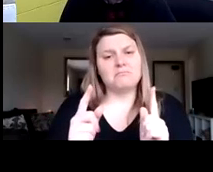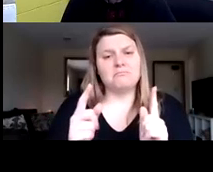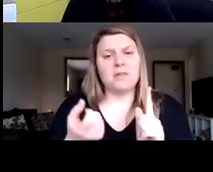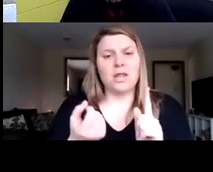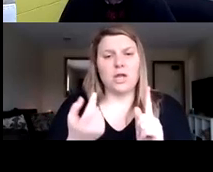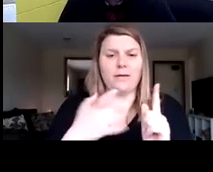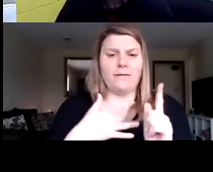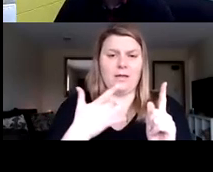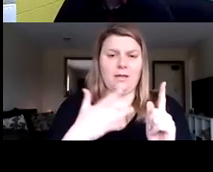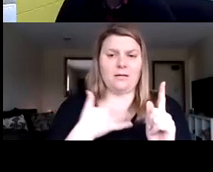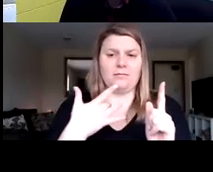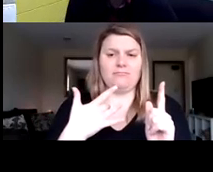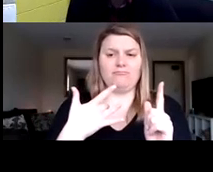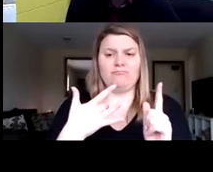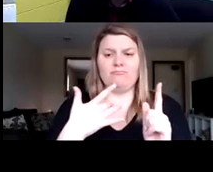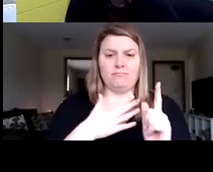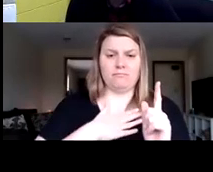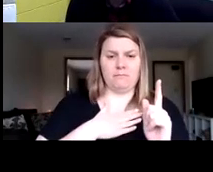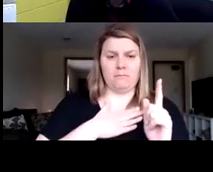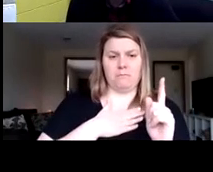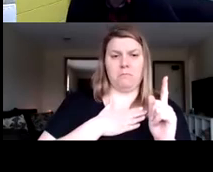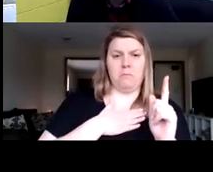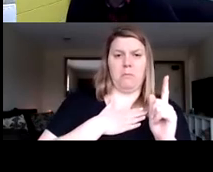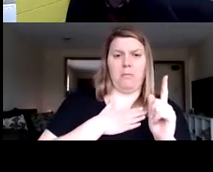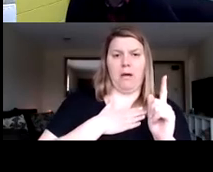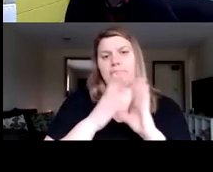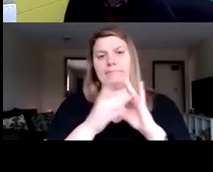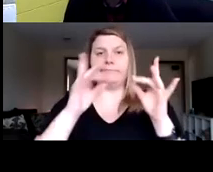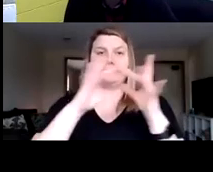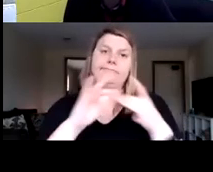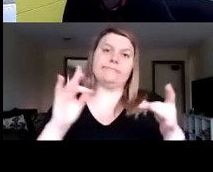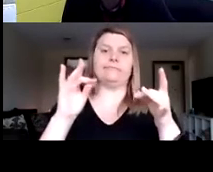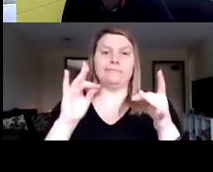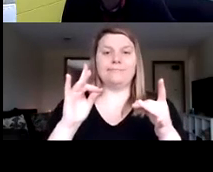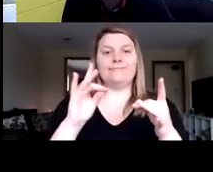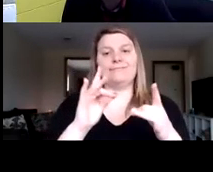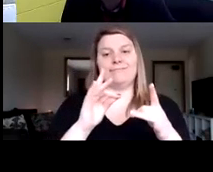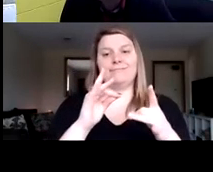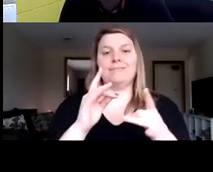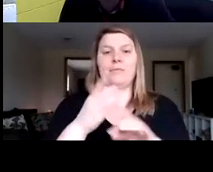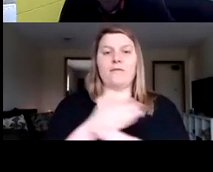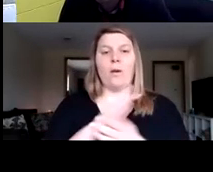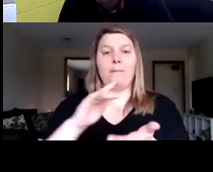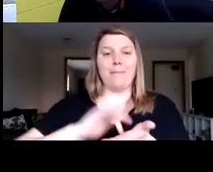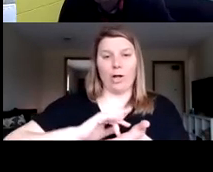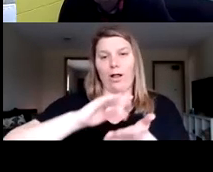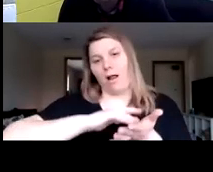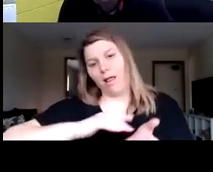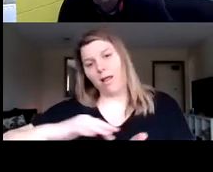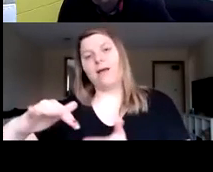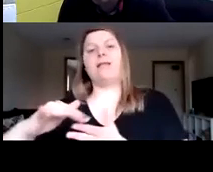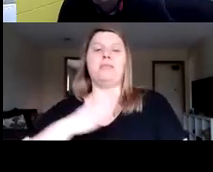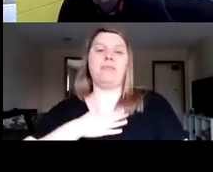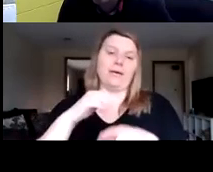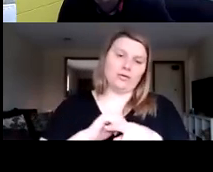of my trajectory heading into my medical studies, through my training